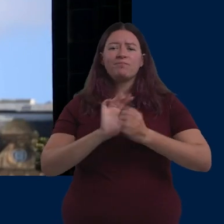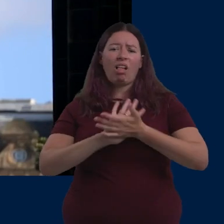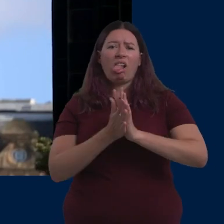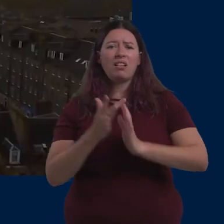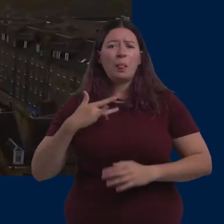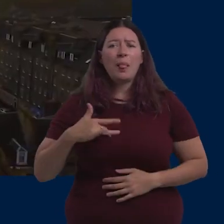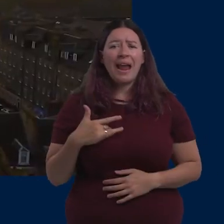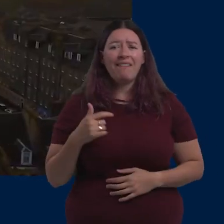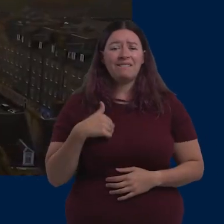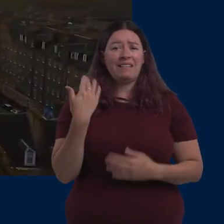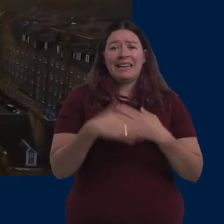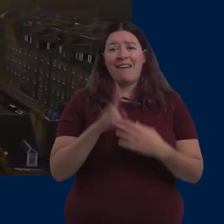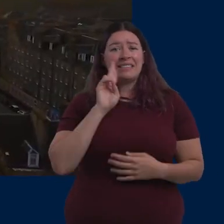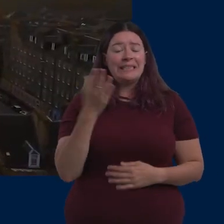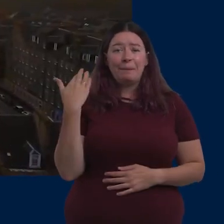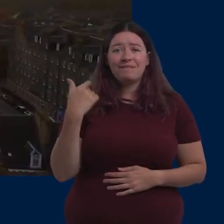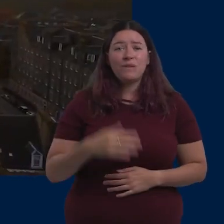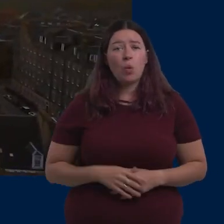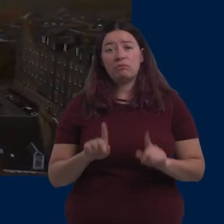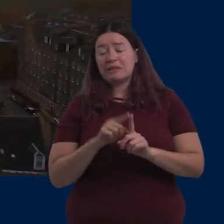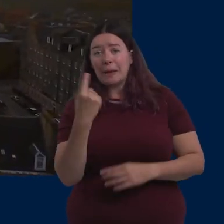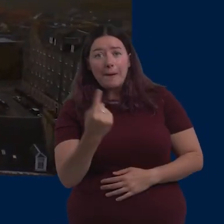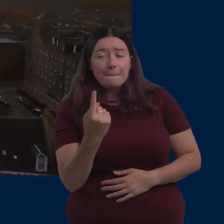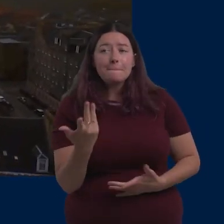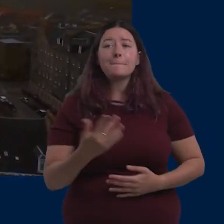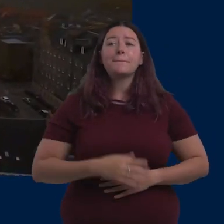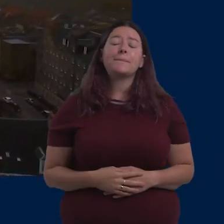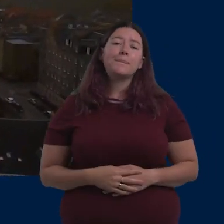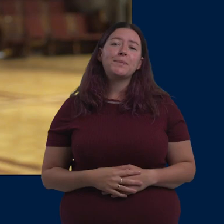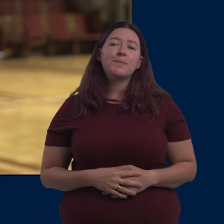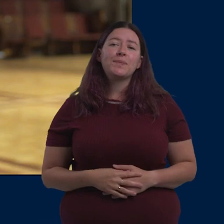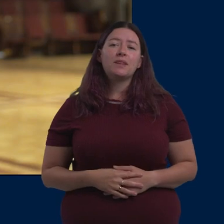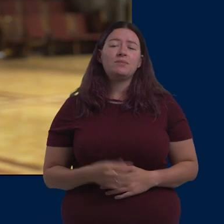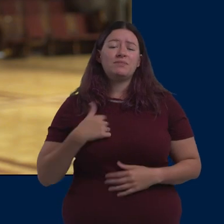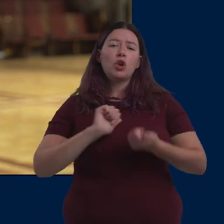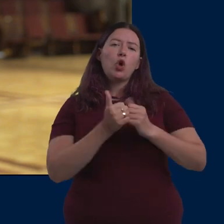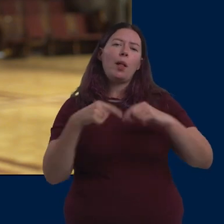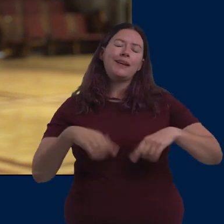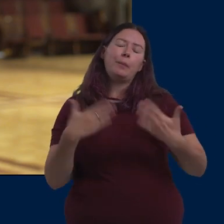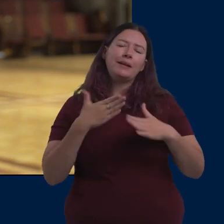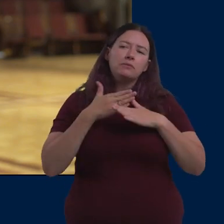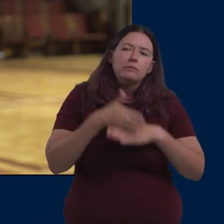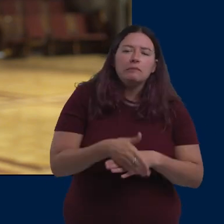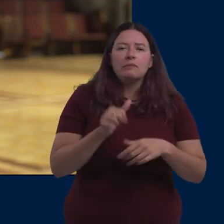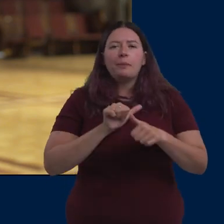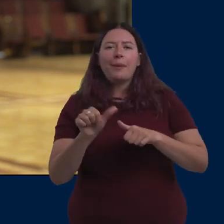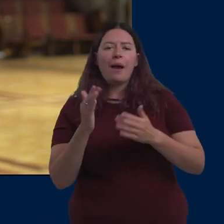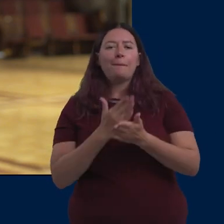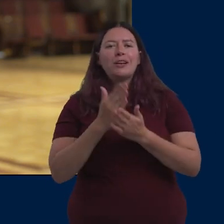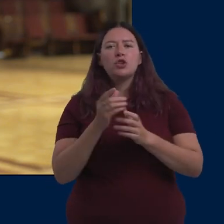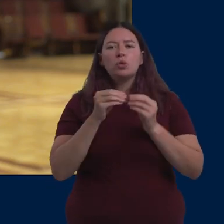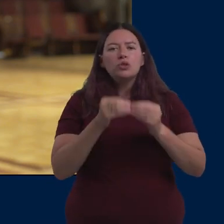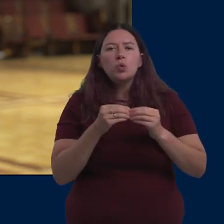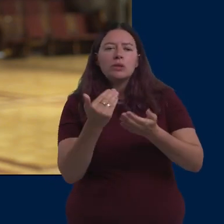and disruption of lifestyles on a scale not seen in my lifetime, let alone in yours. My colleagues tried their very best to provide security